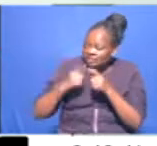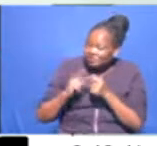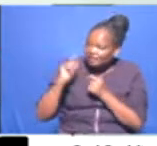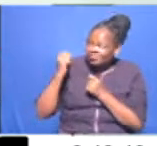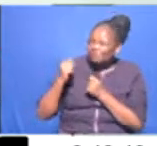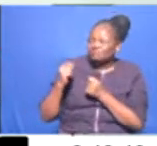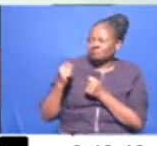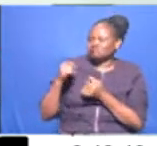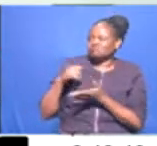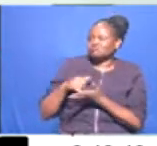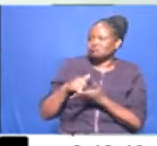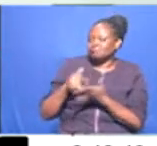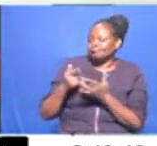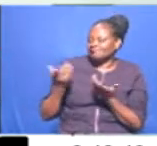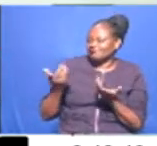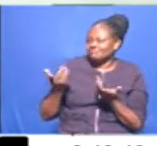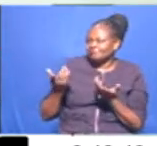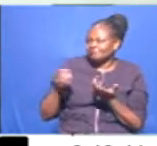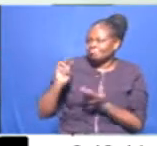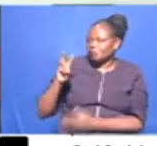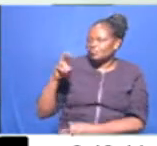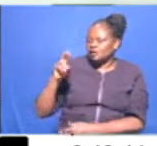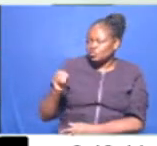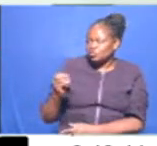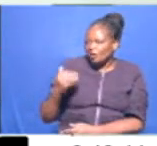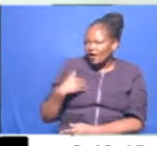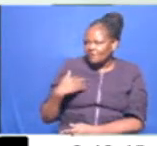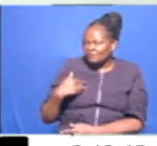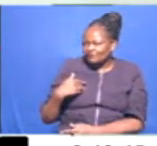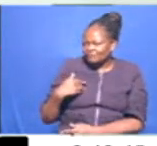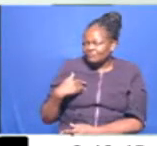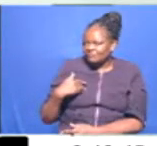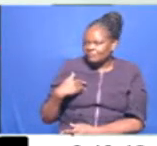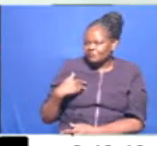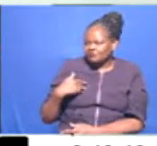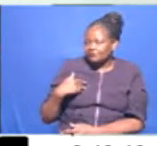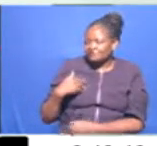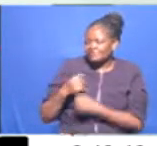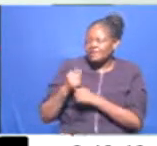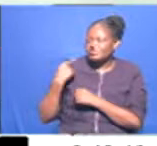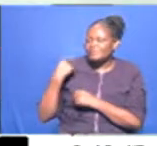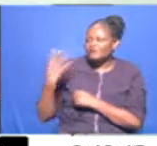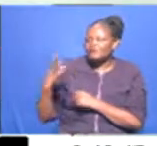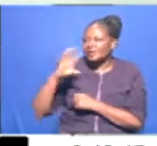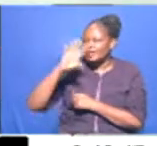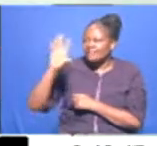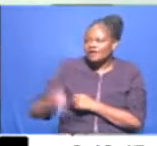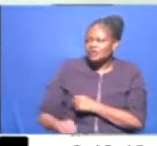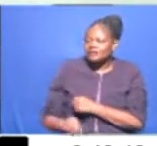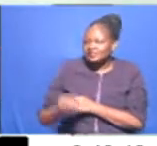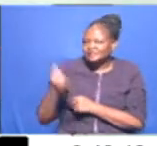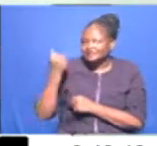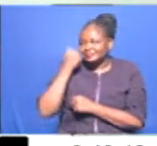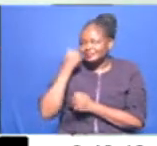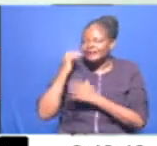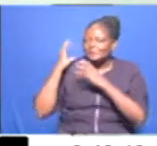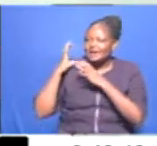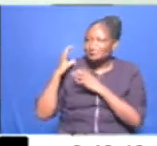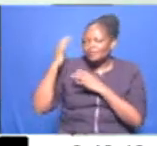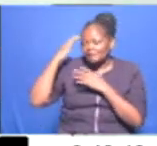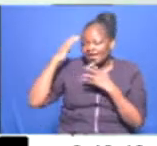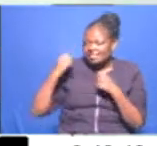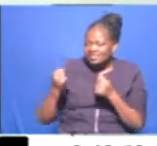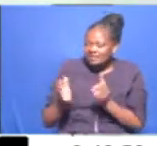left behind. And let's say the WHO has put us on number 4 in Africa on the disease burden on mental health.